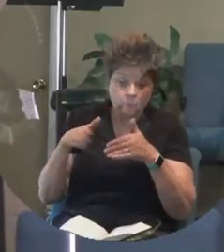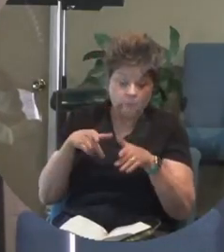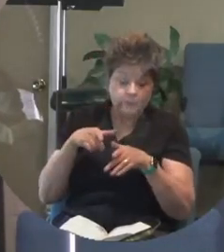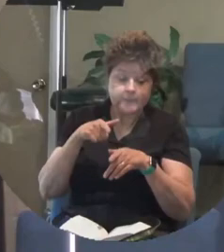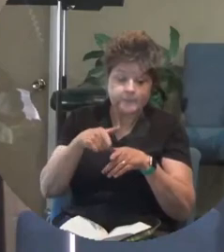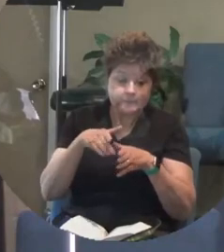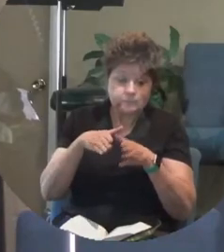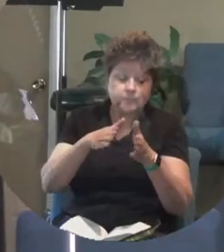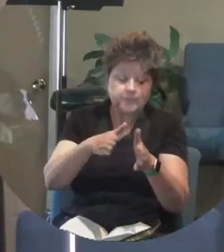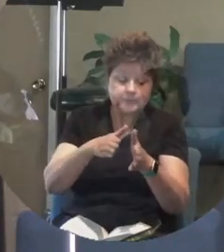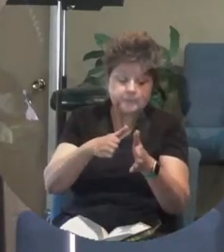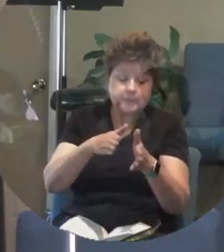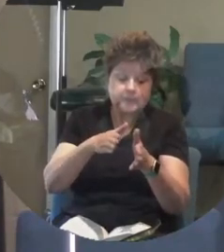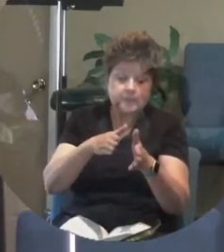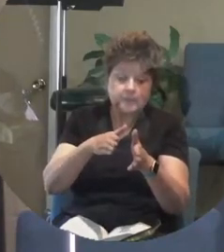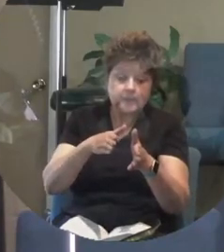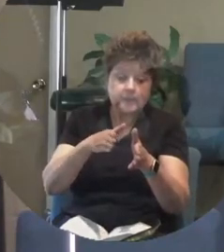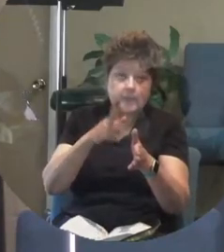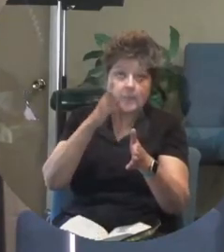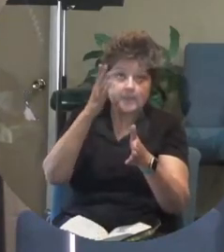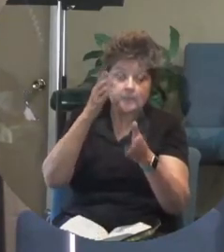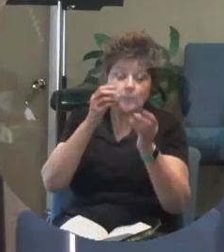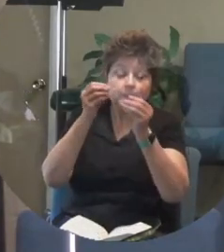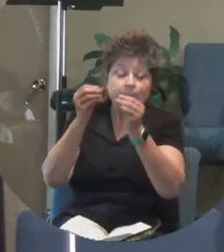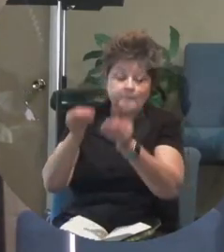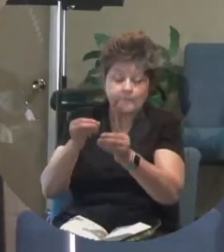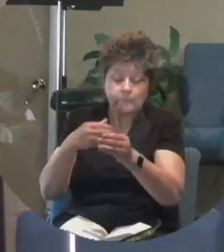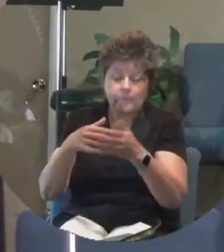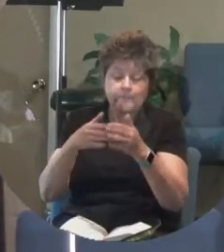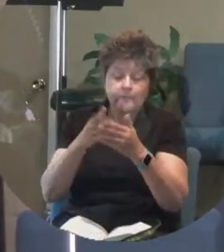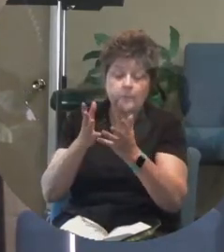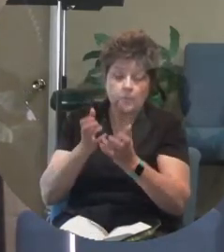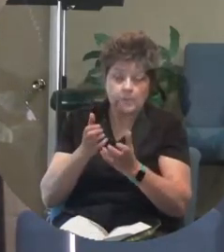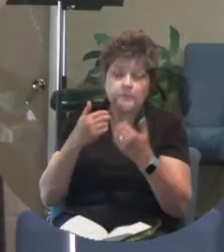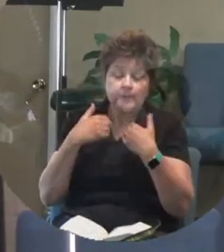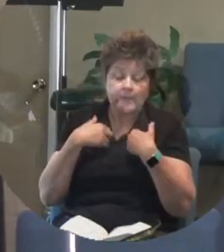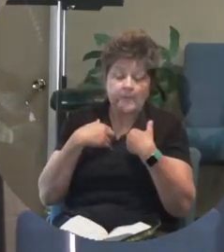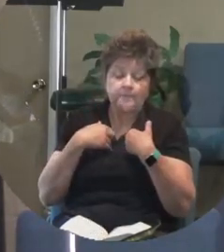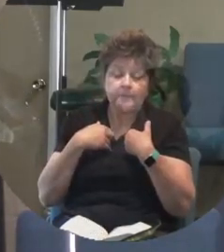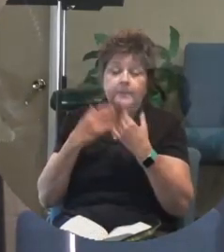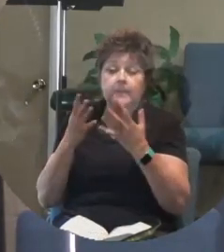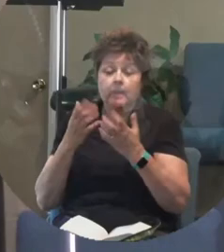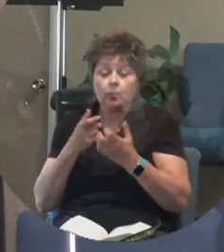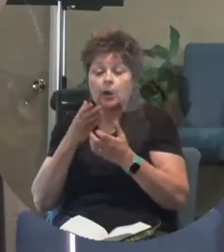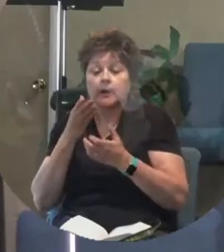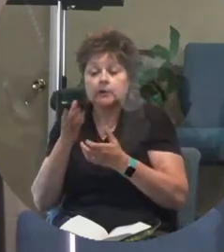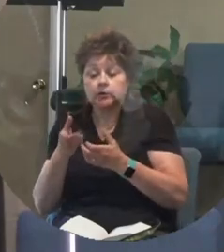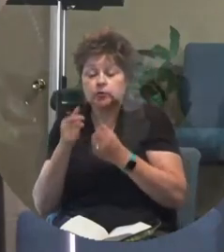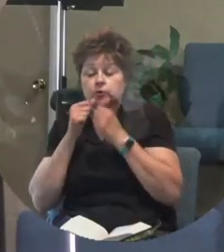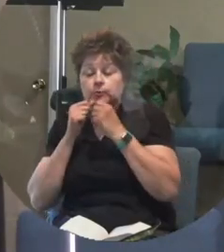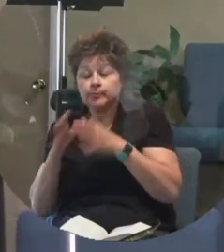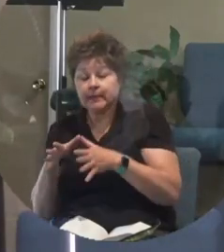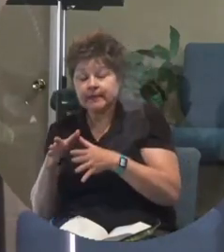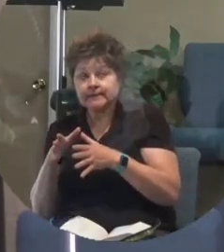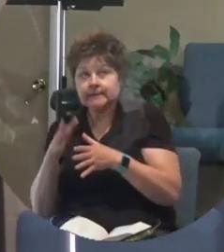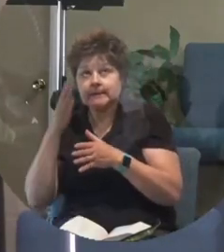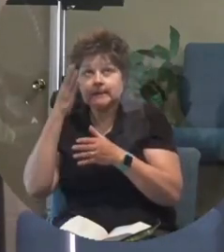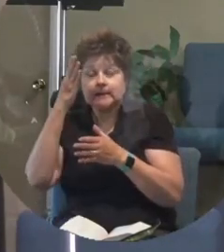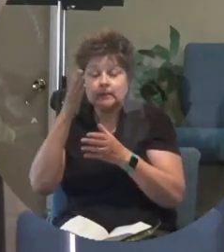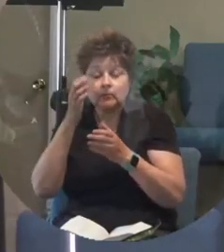you what I want you to have. And I want you to bless me with what I gave